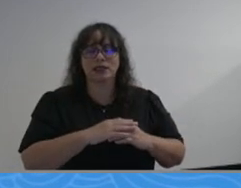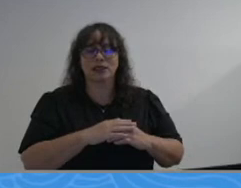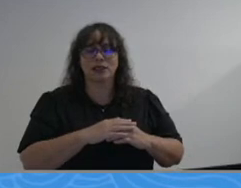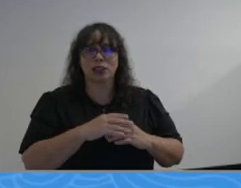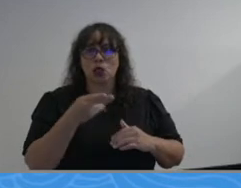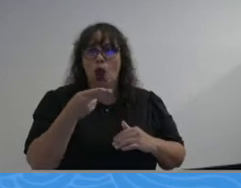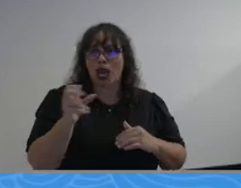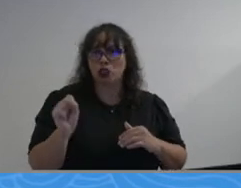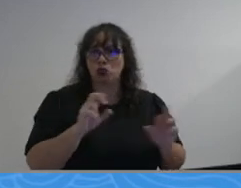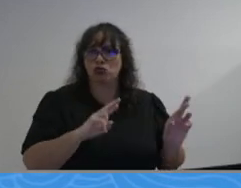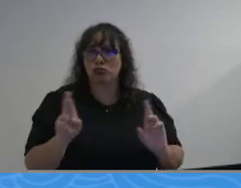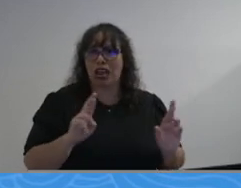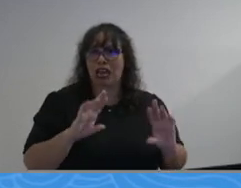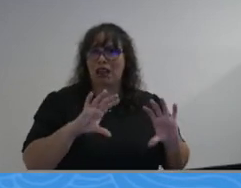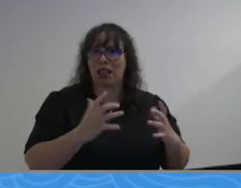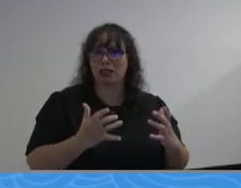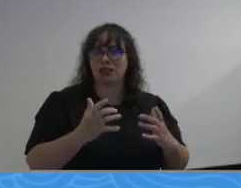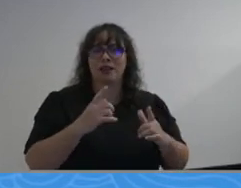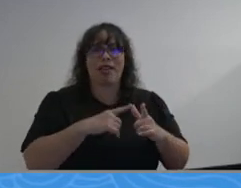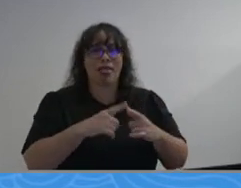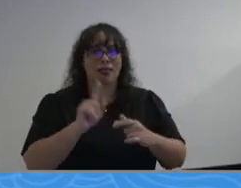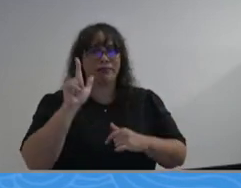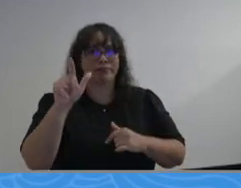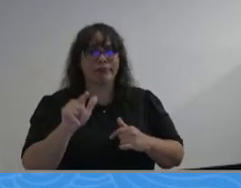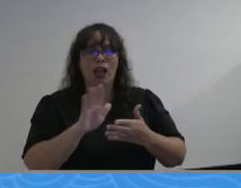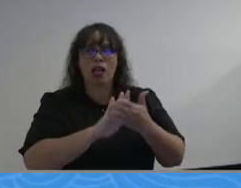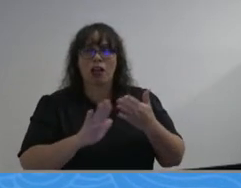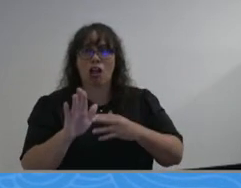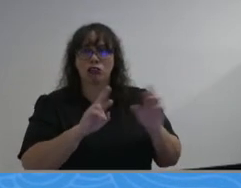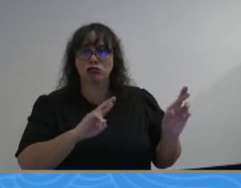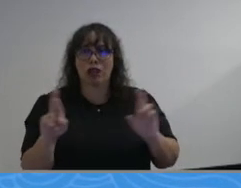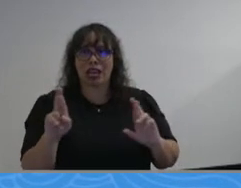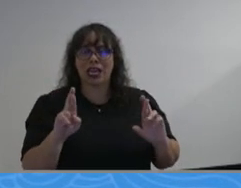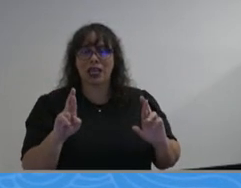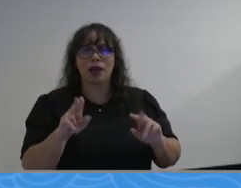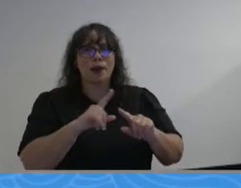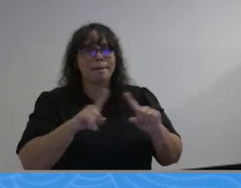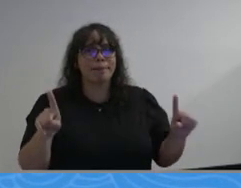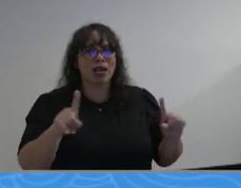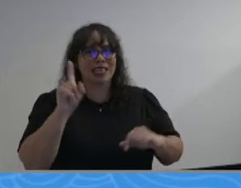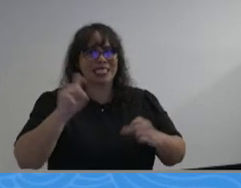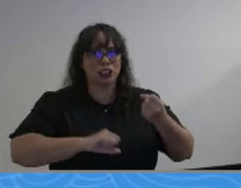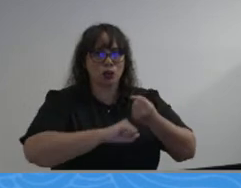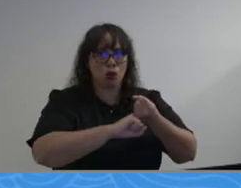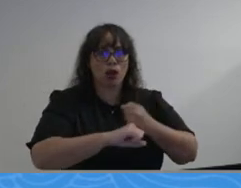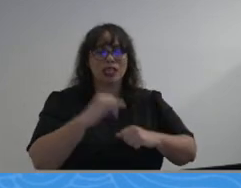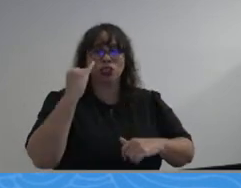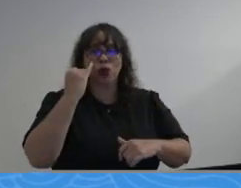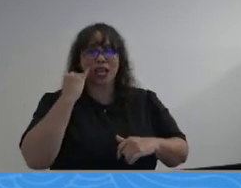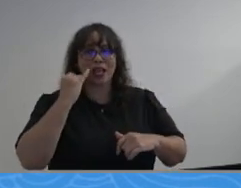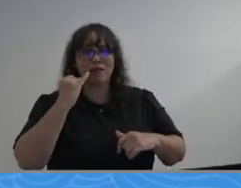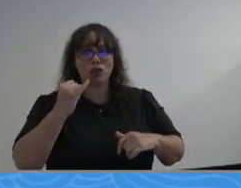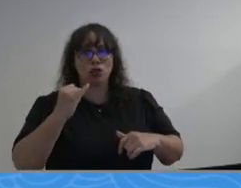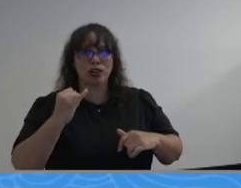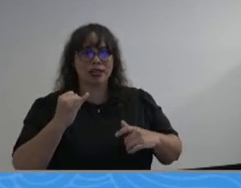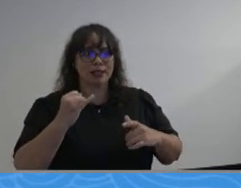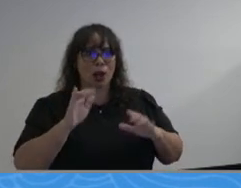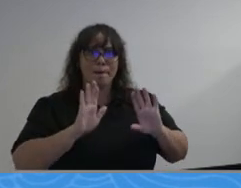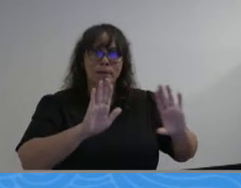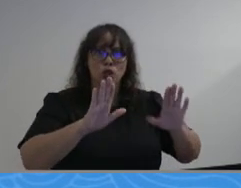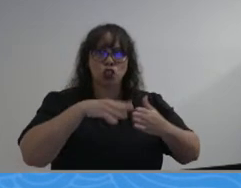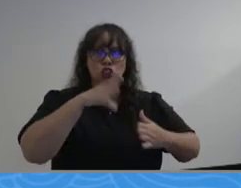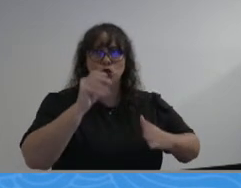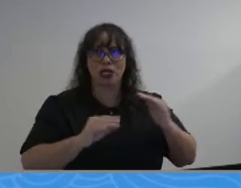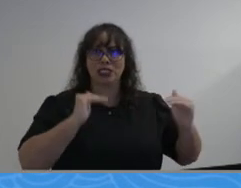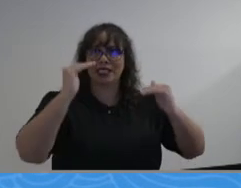school ready courses and then college ready courses. But that has to come with support as well. So if you're going to push a student into an accelerated math program,